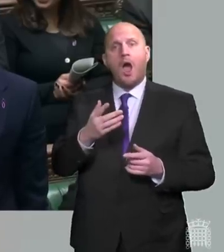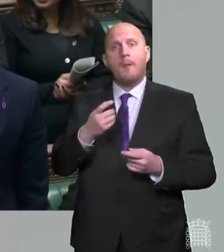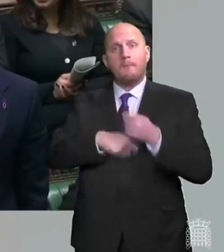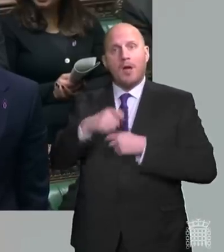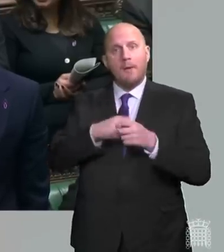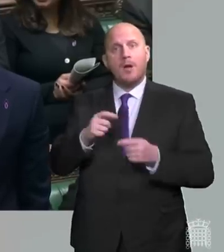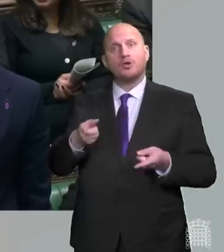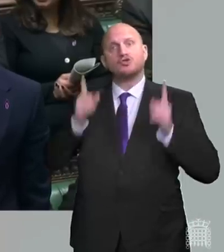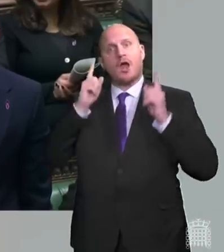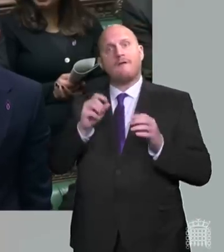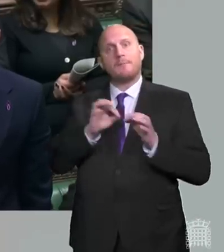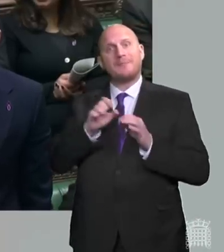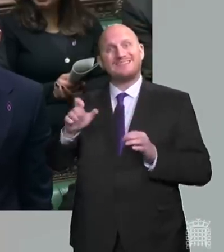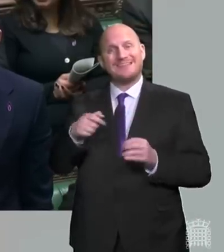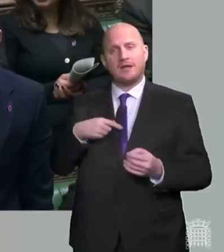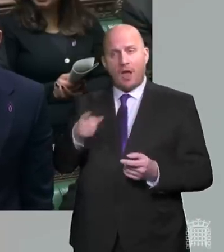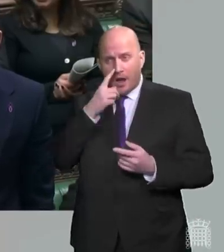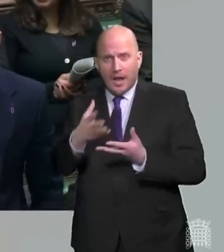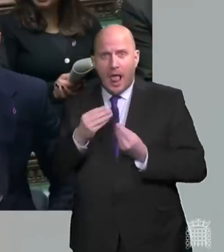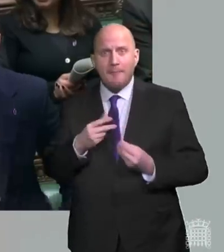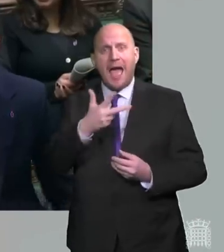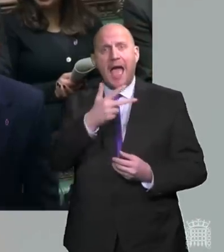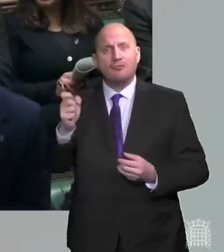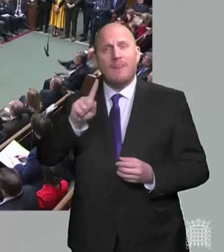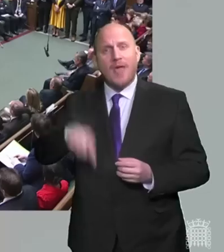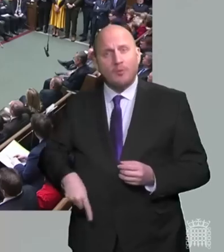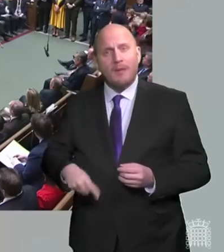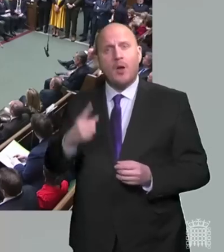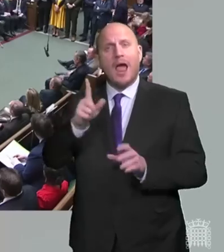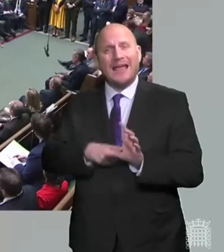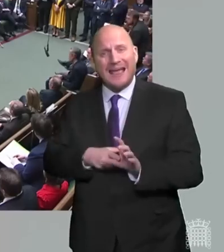do as others have done and simply apply for non-dom status?